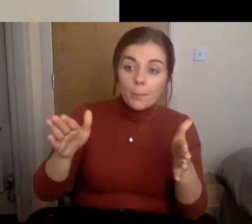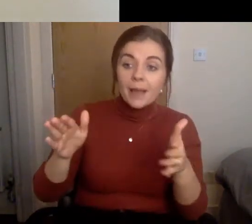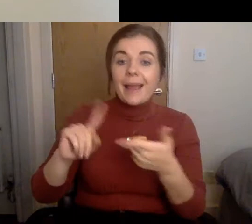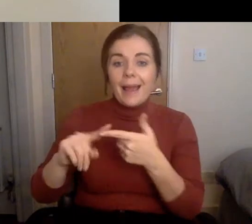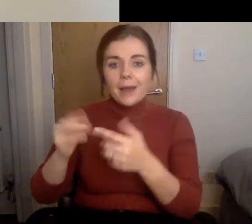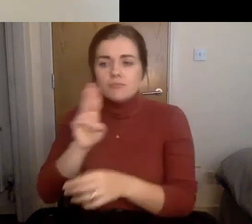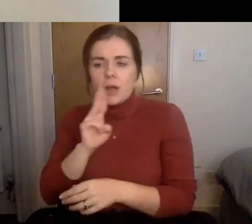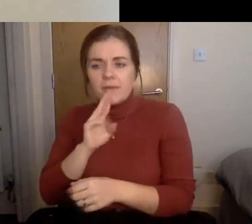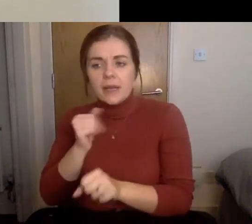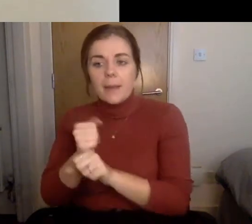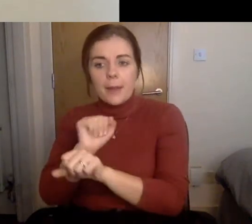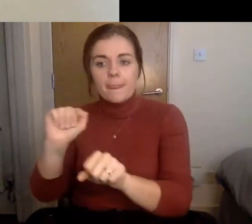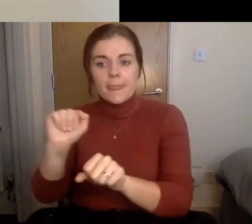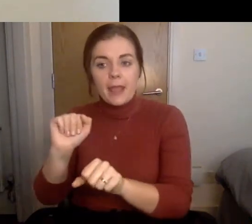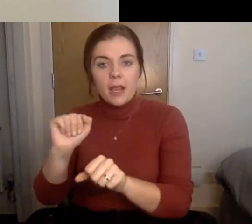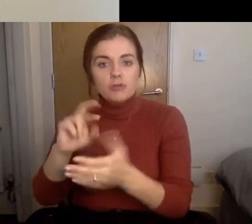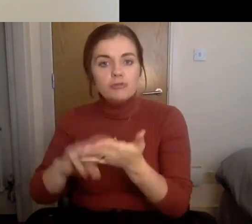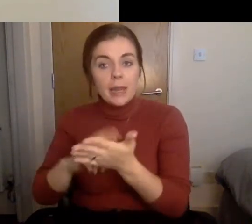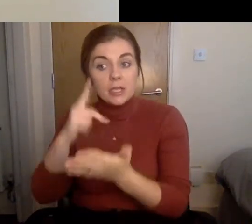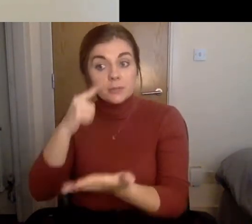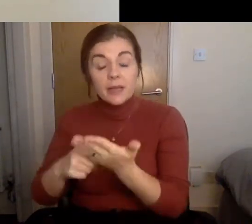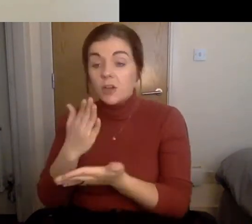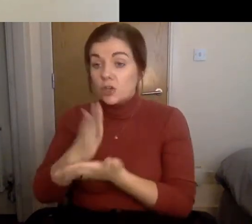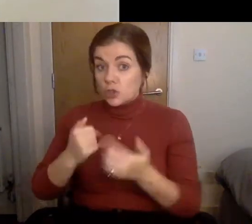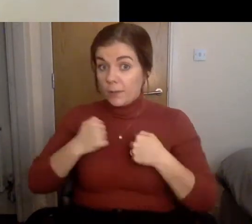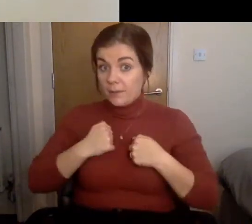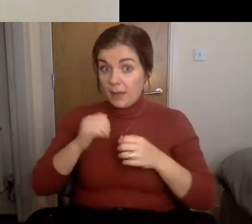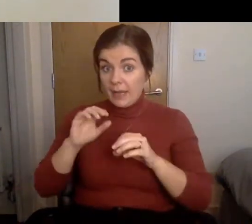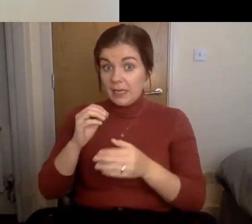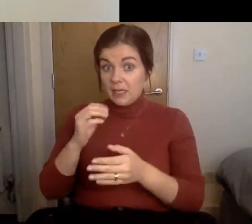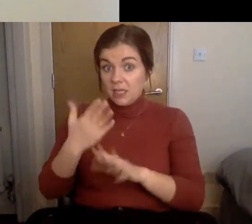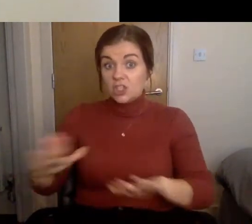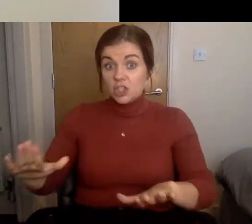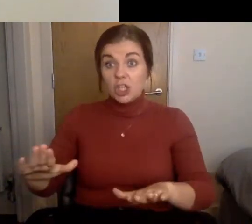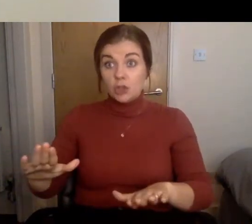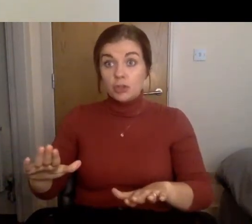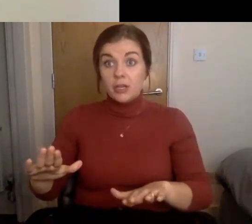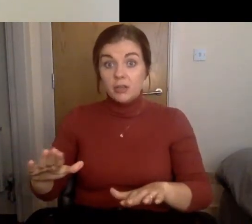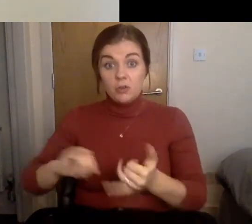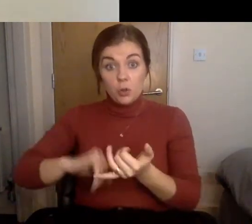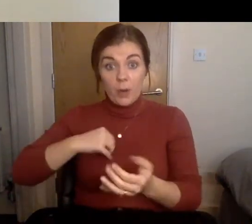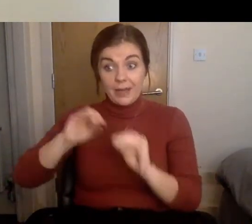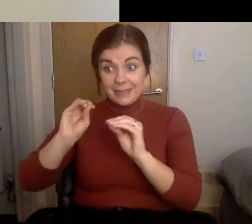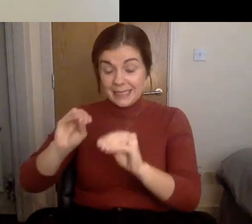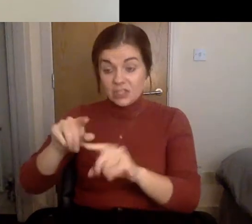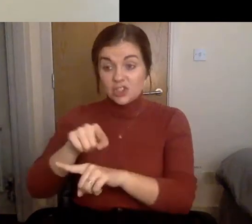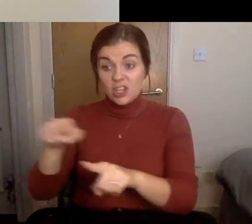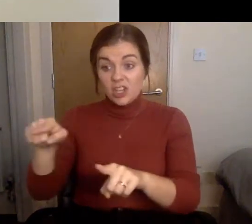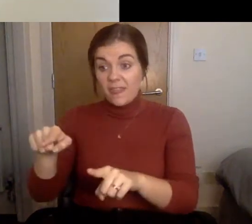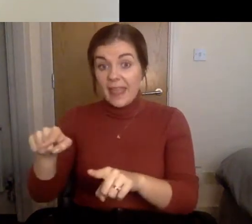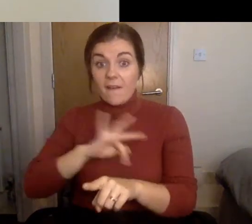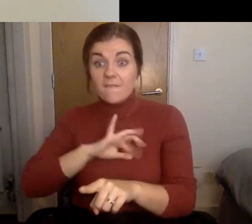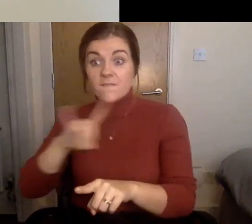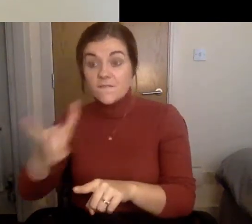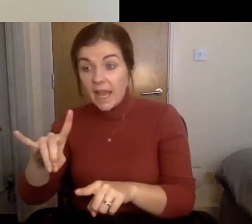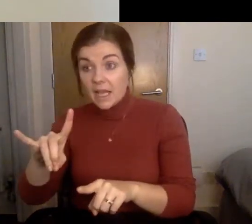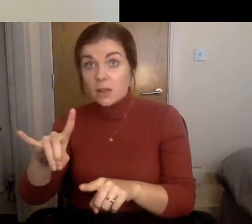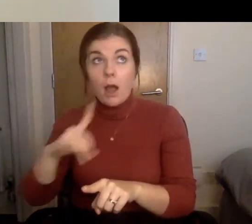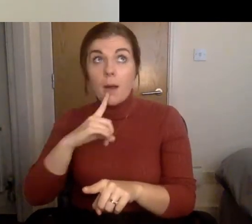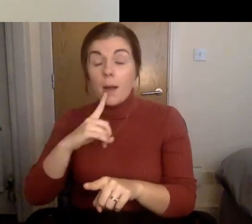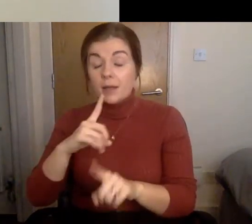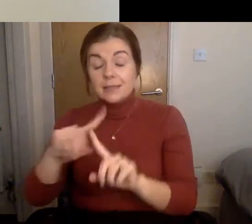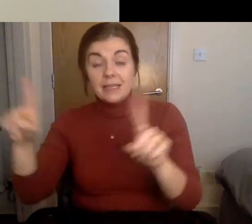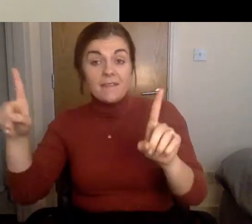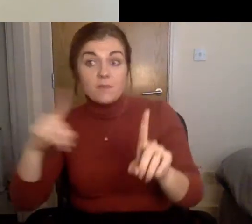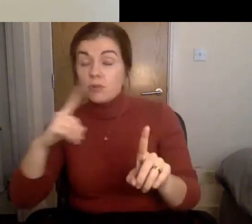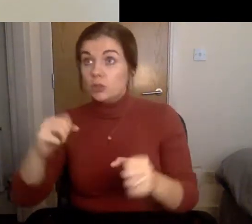found some of the kids that I teach are almost evangelical about their faith. So I've had some Muslim kids who are really